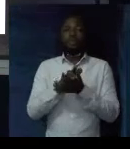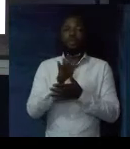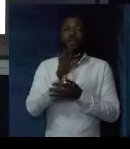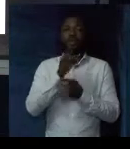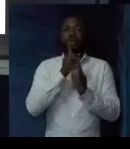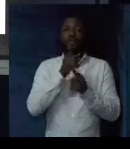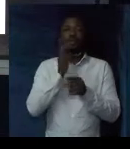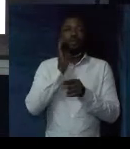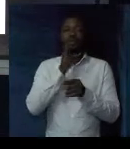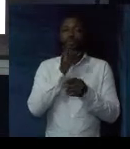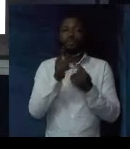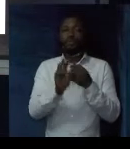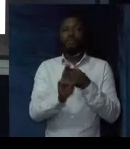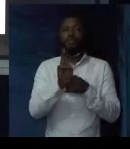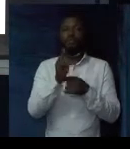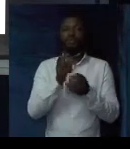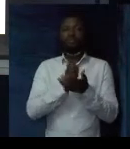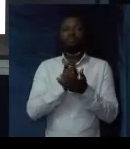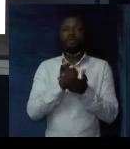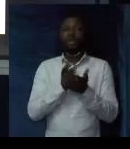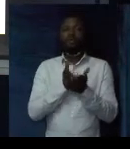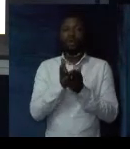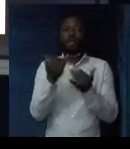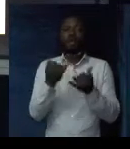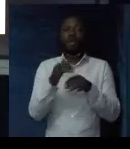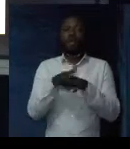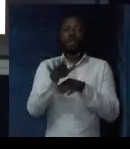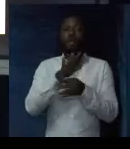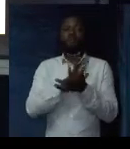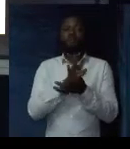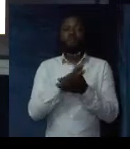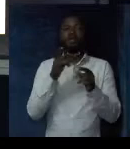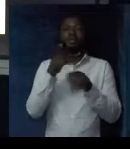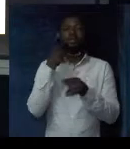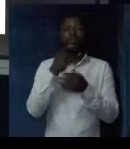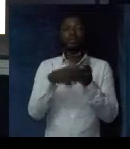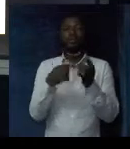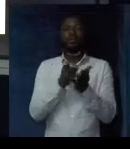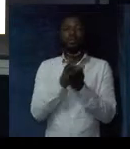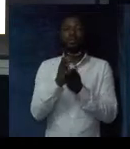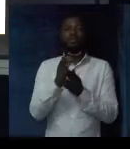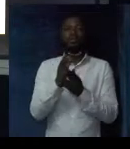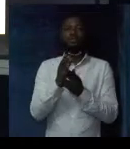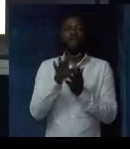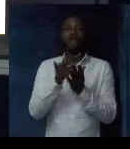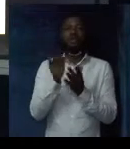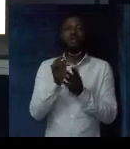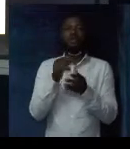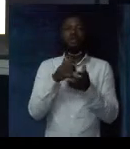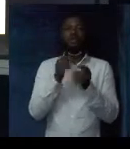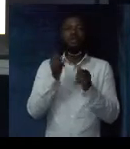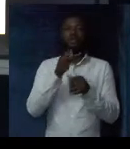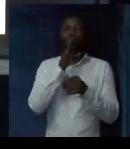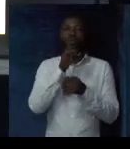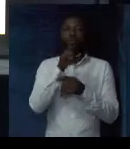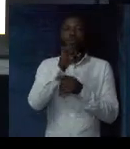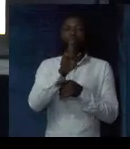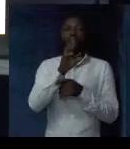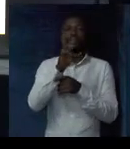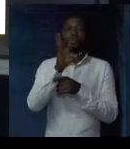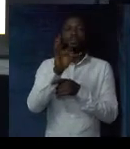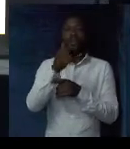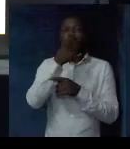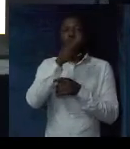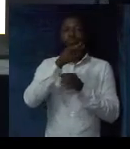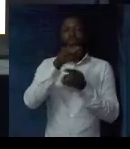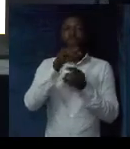Well, I believe your answer should be coming up right on about now on your papers. So let's see what the correct option will be. It should be 169. That